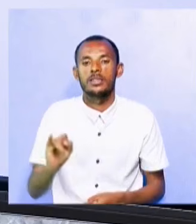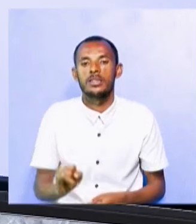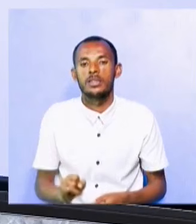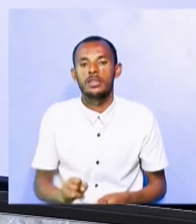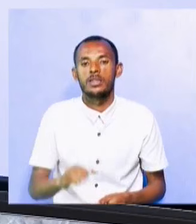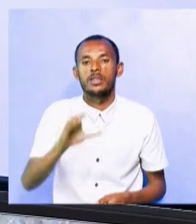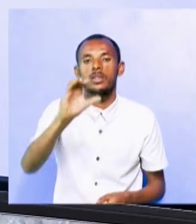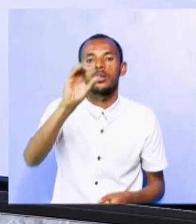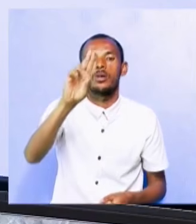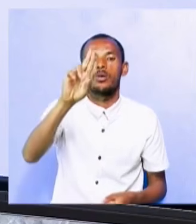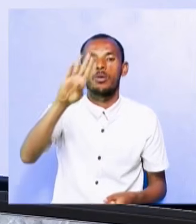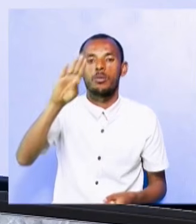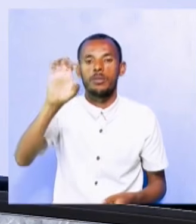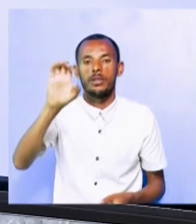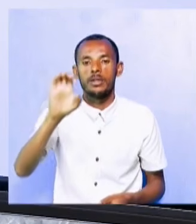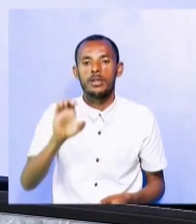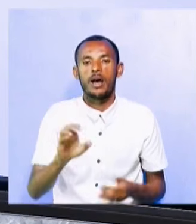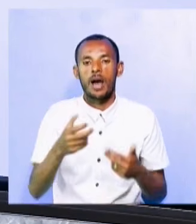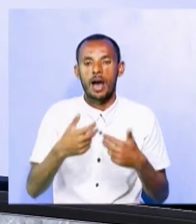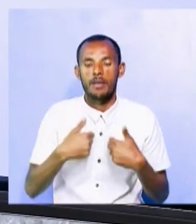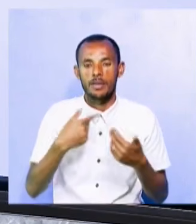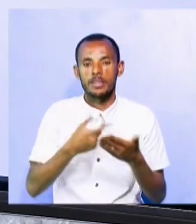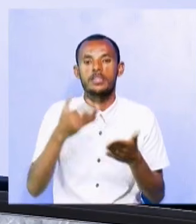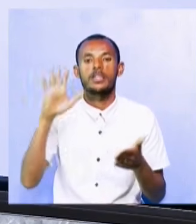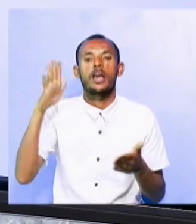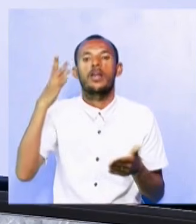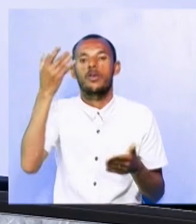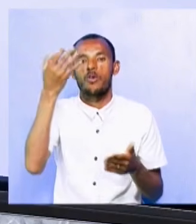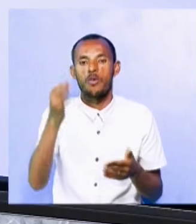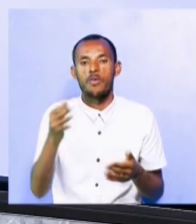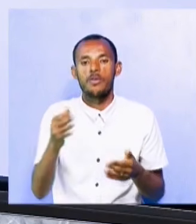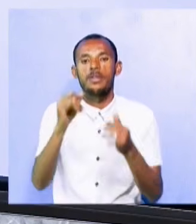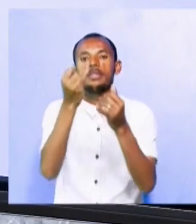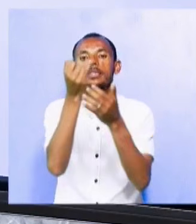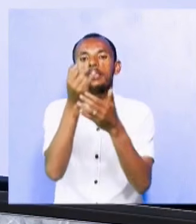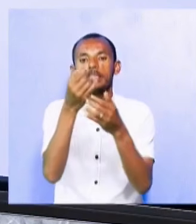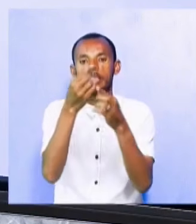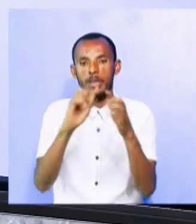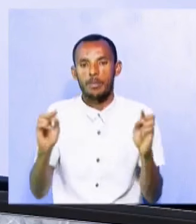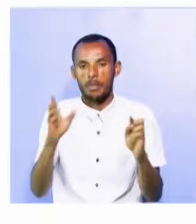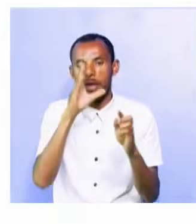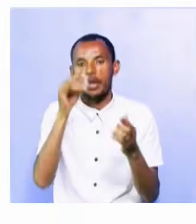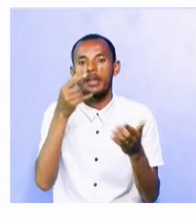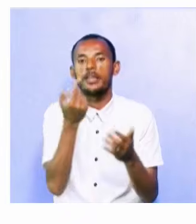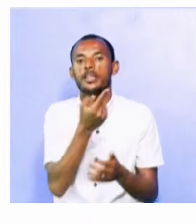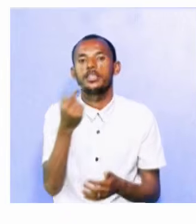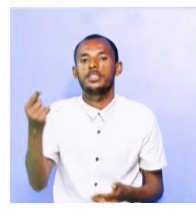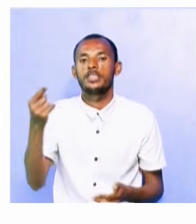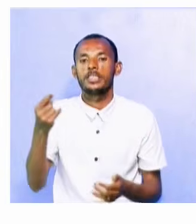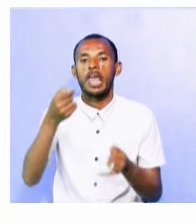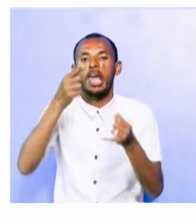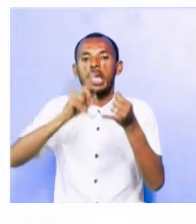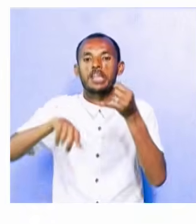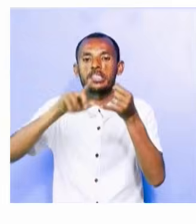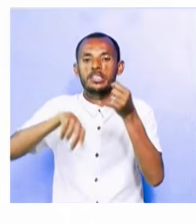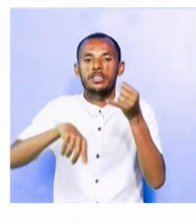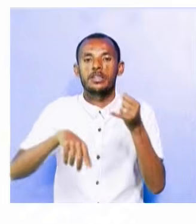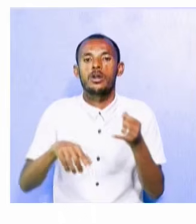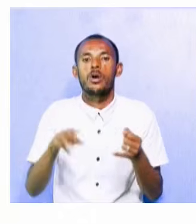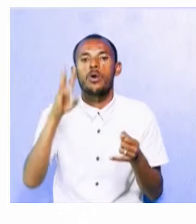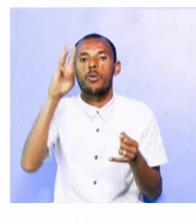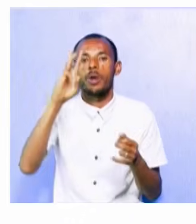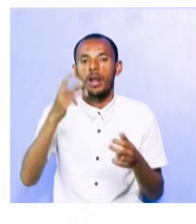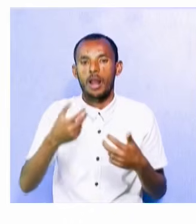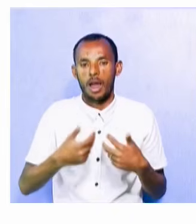of a cube have this kind of shape, and each edge will have